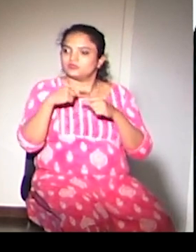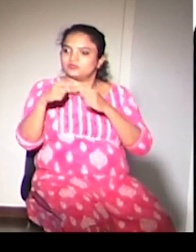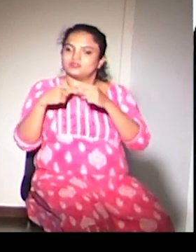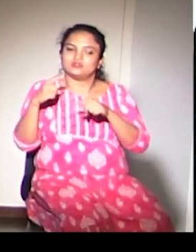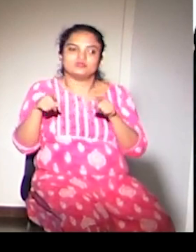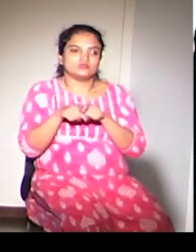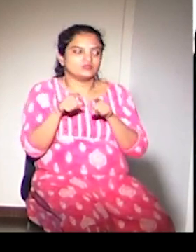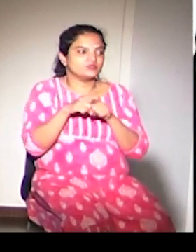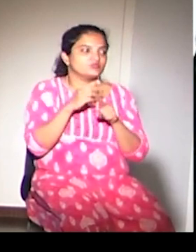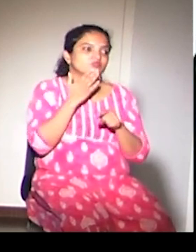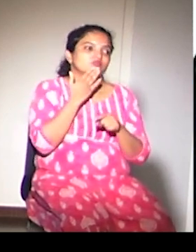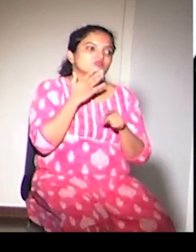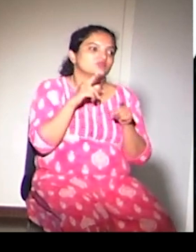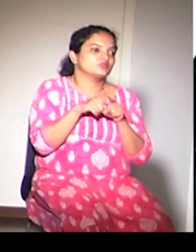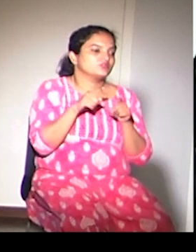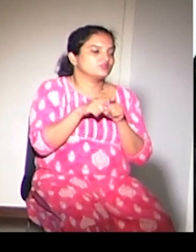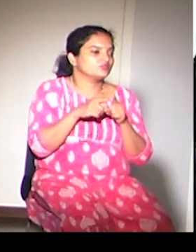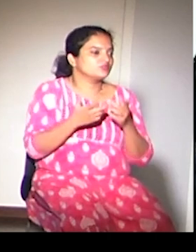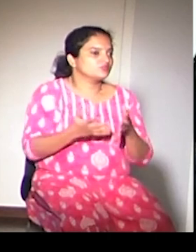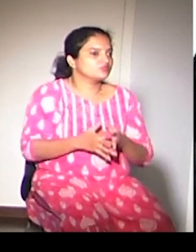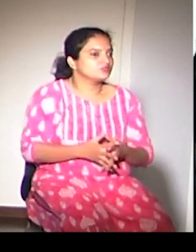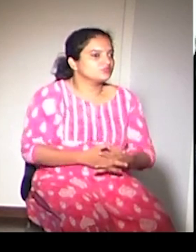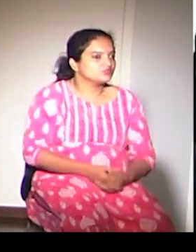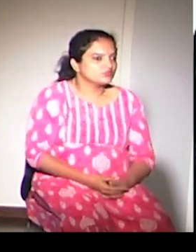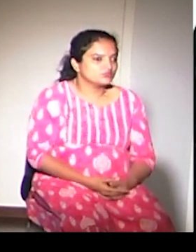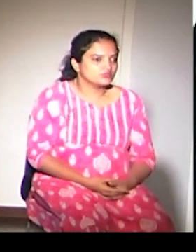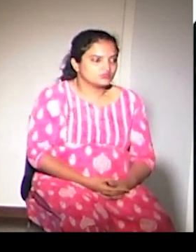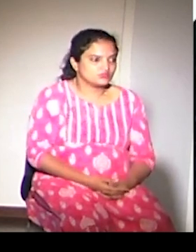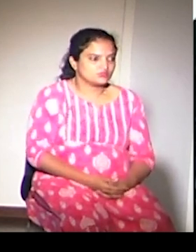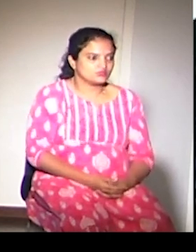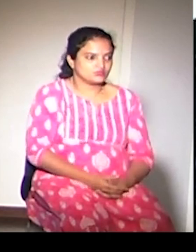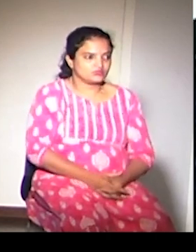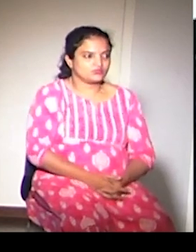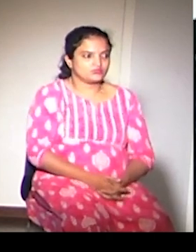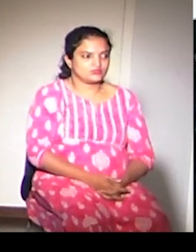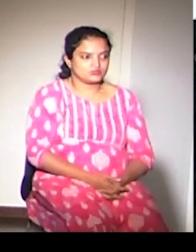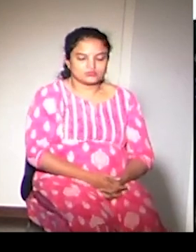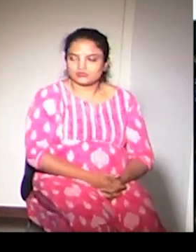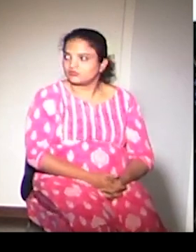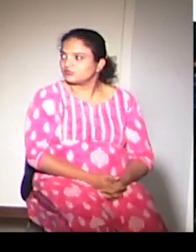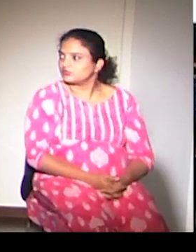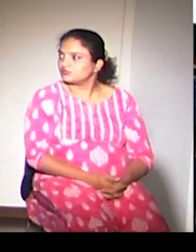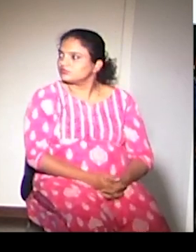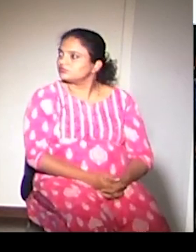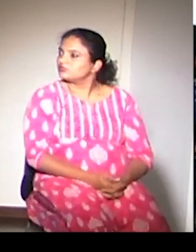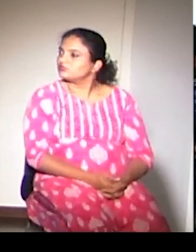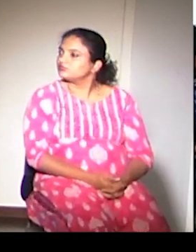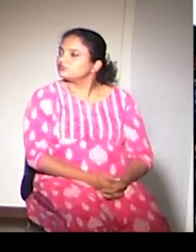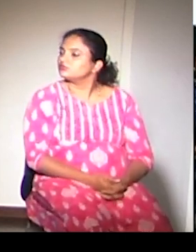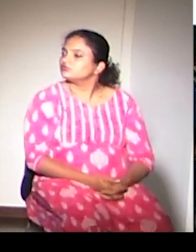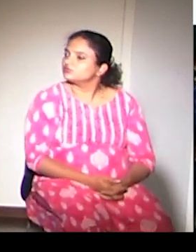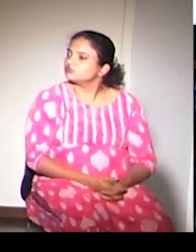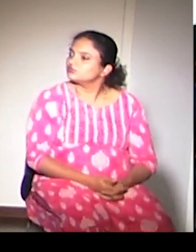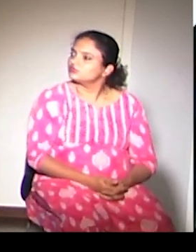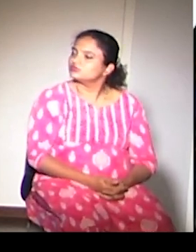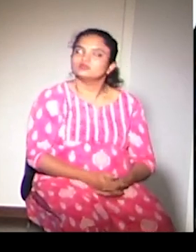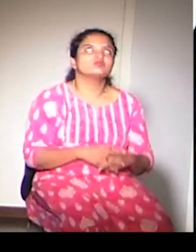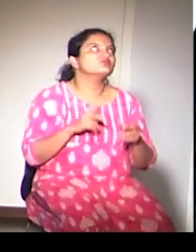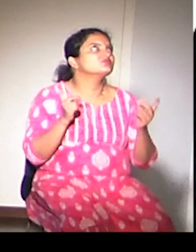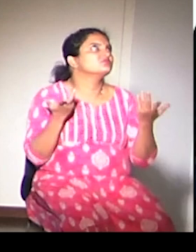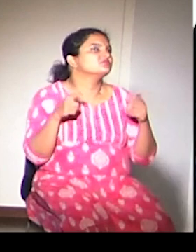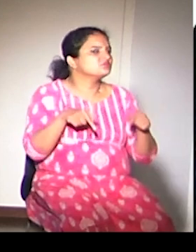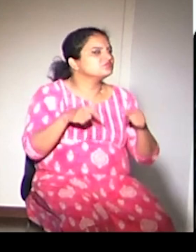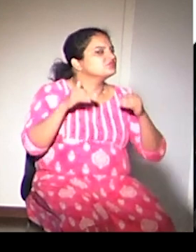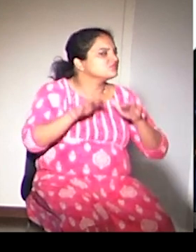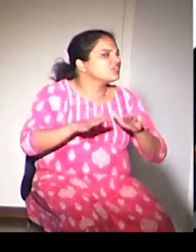guess, colors. Yes, that is true. I mean, I think it's. I mean, it's not that it doesn't exist now. And of